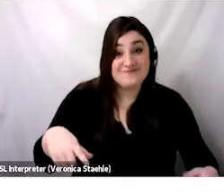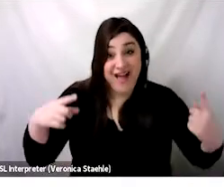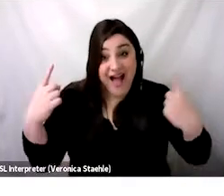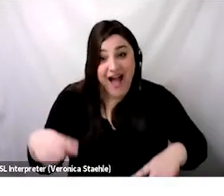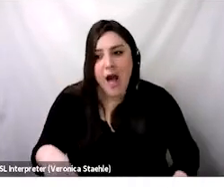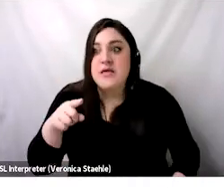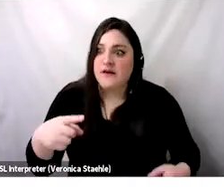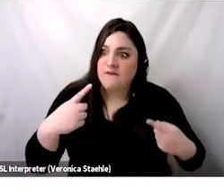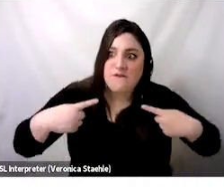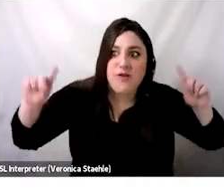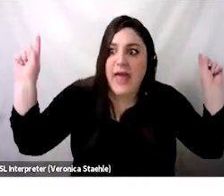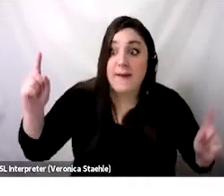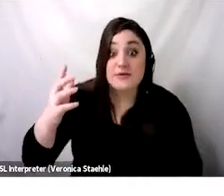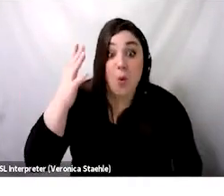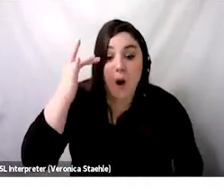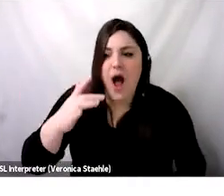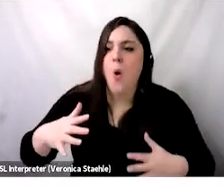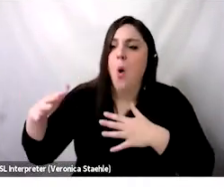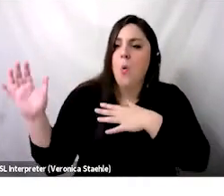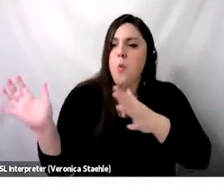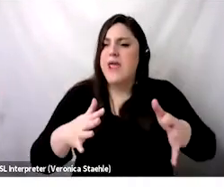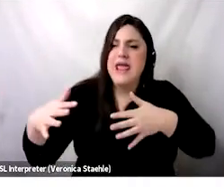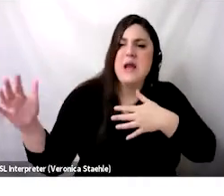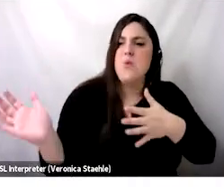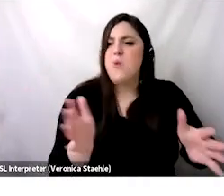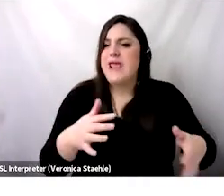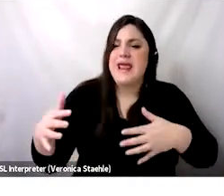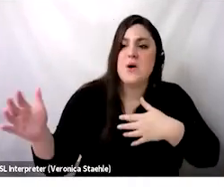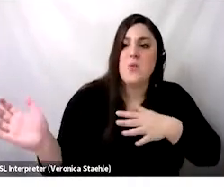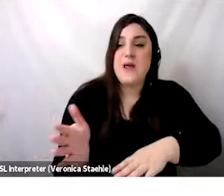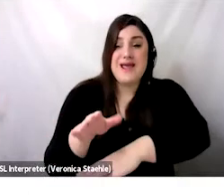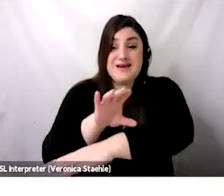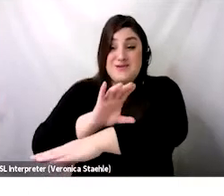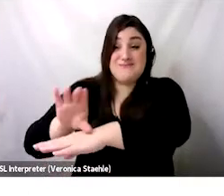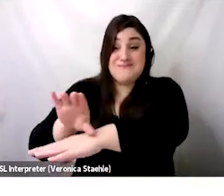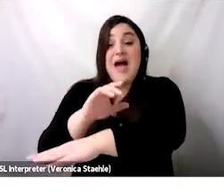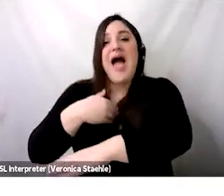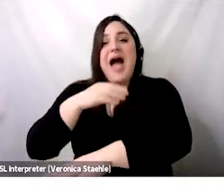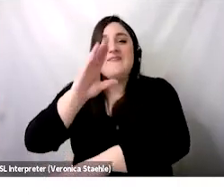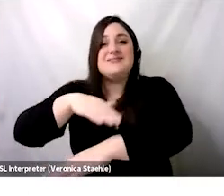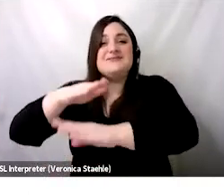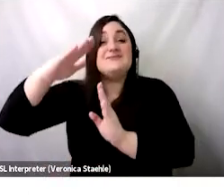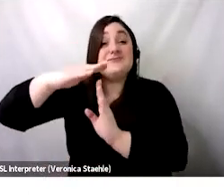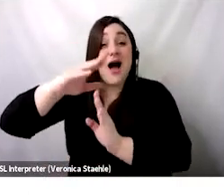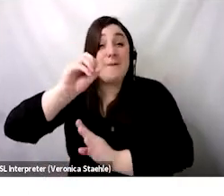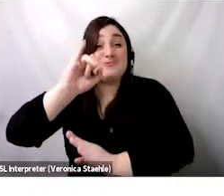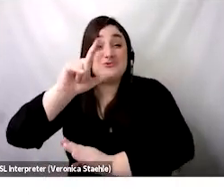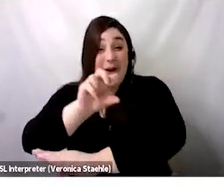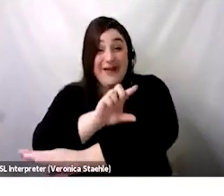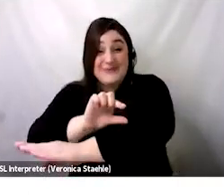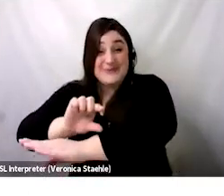away, taken away from farmland. And once topsoil is taken away, it never comes